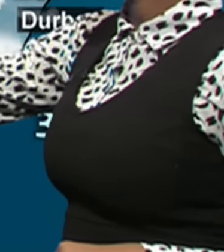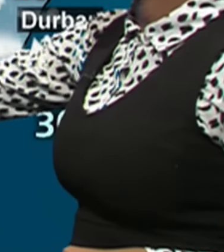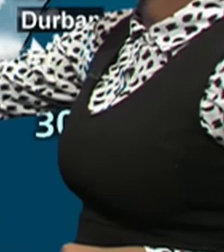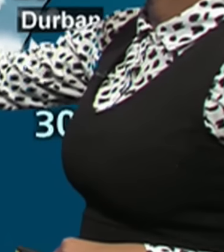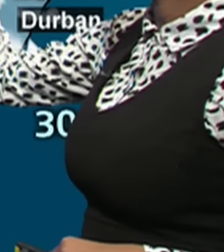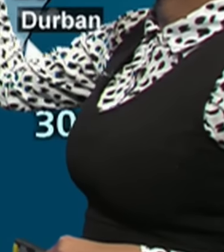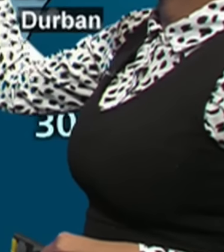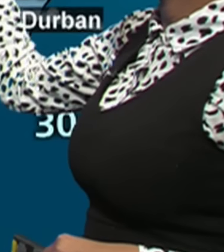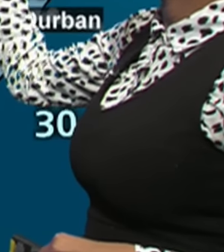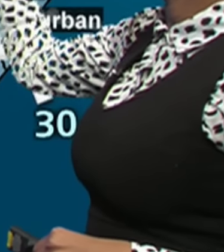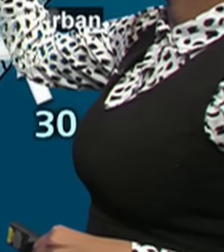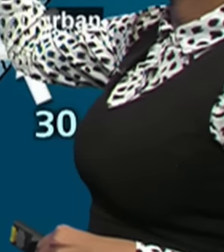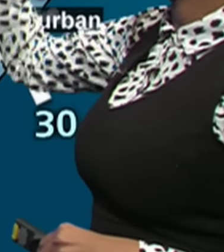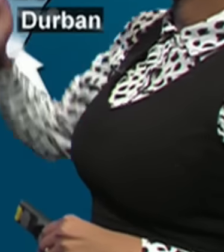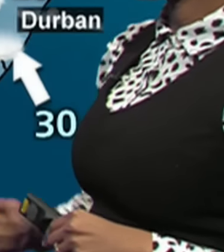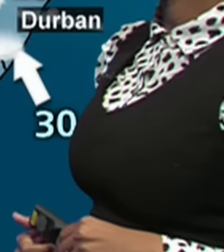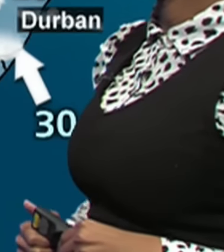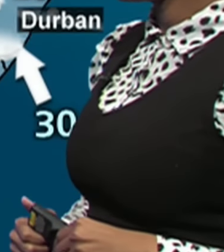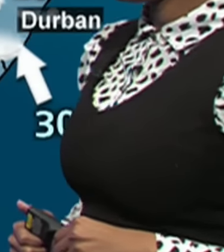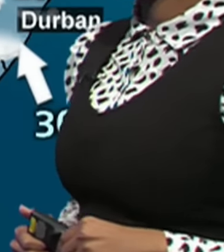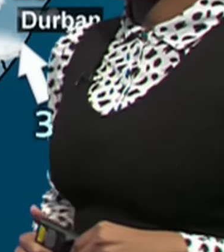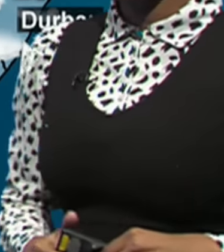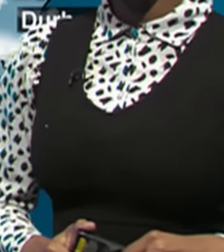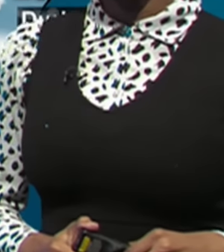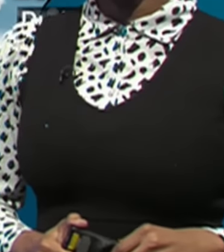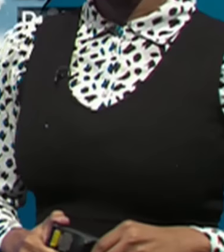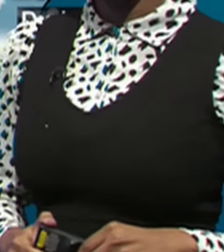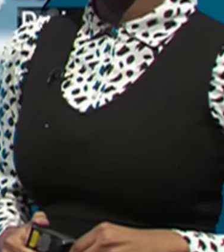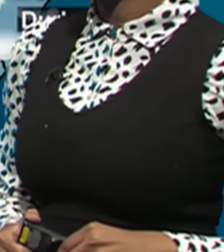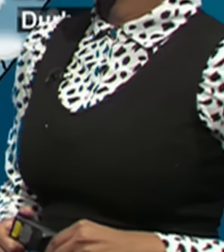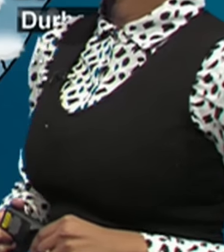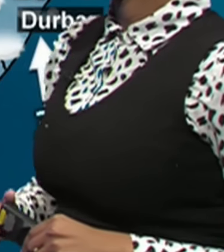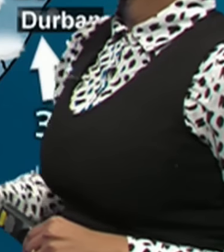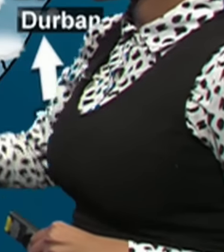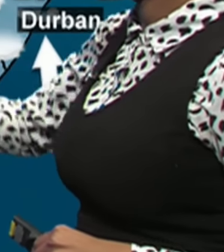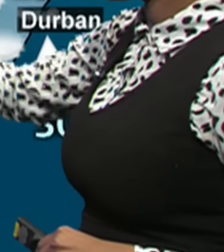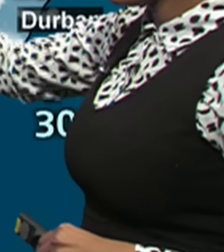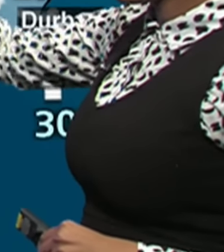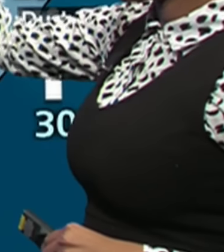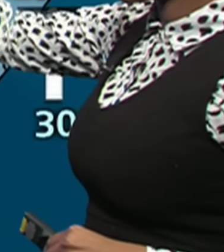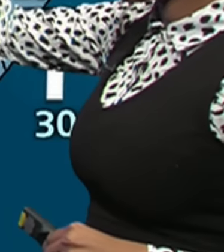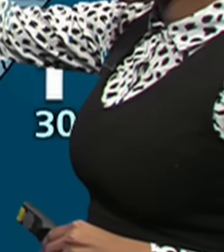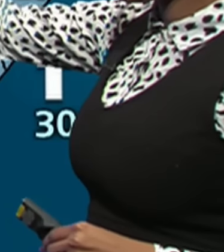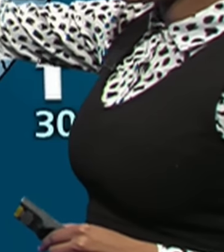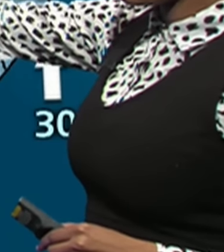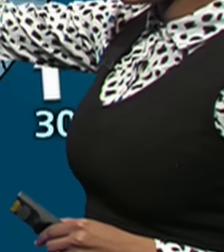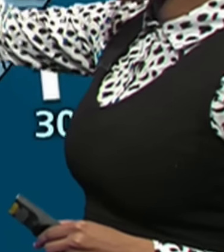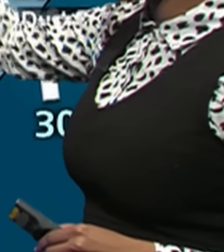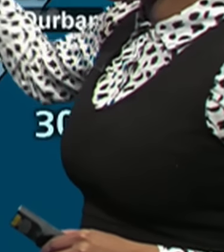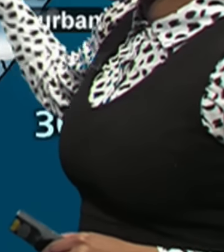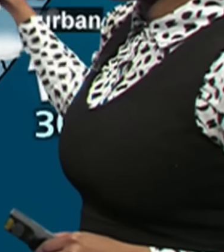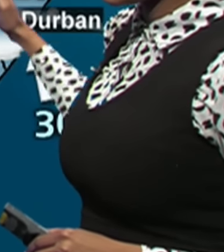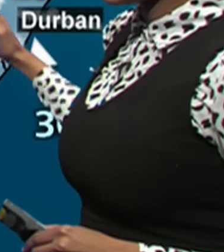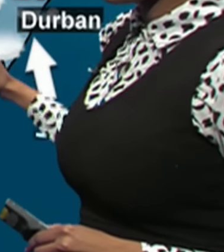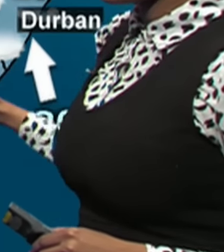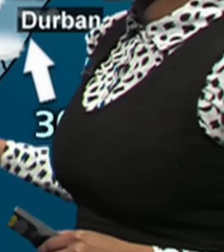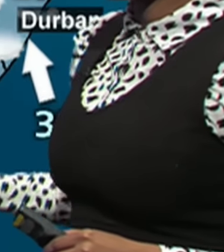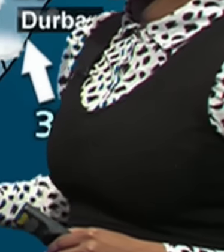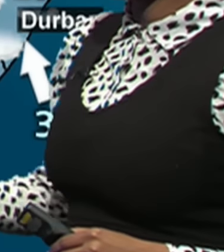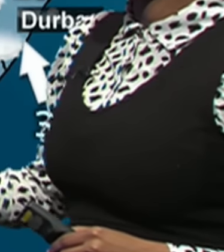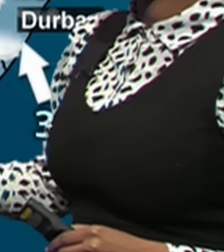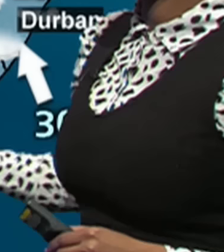fa re lebelela gape mo karolong ya Limpopo Mpumalanga le Gauteng go tla nna le pula diperesente di le 60 go karolong ya Mahikeng go rala